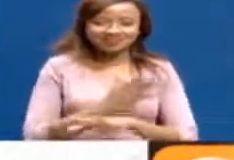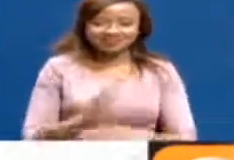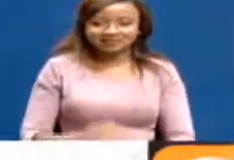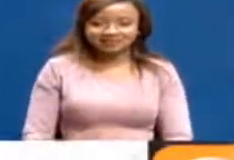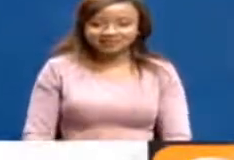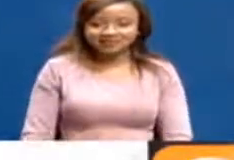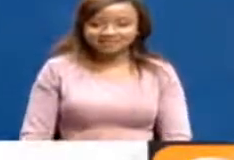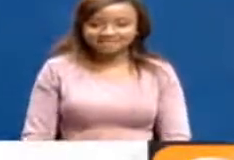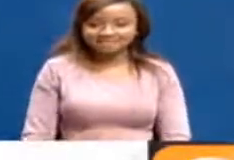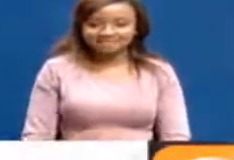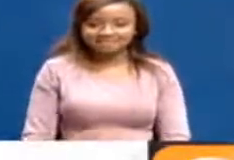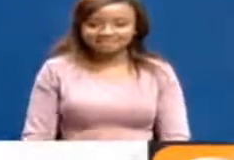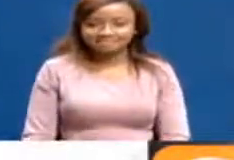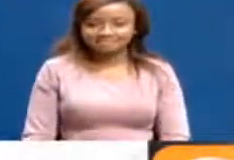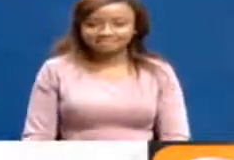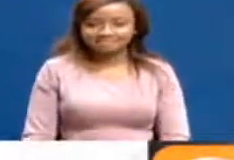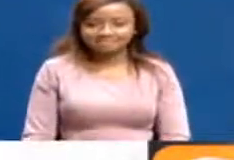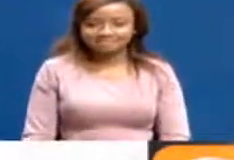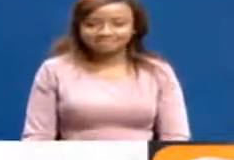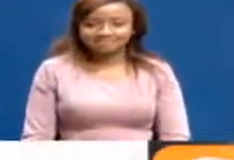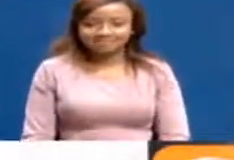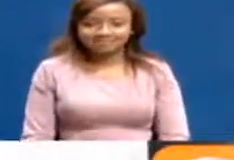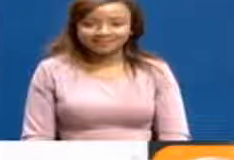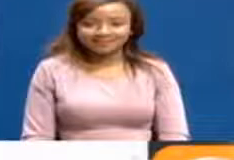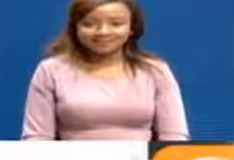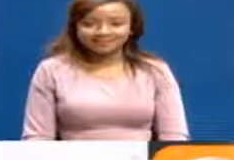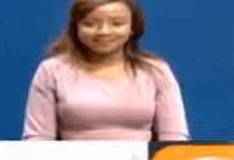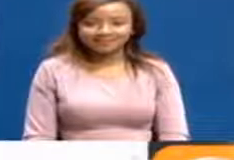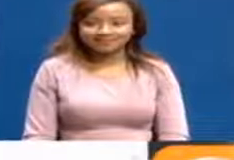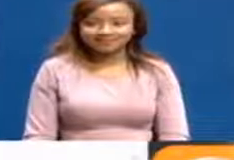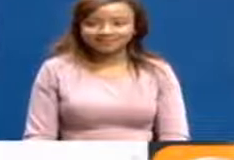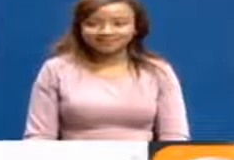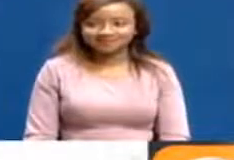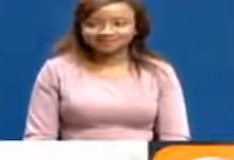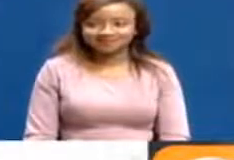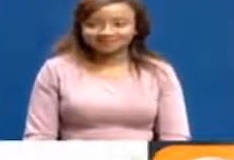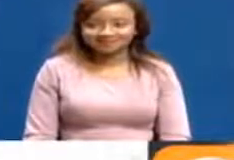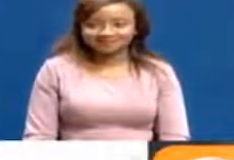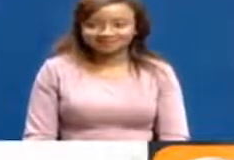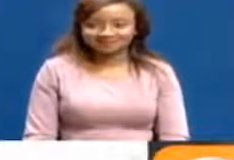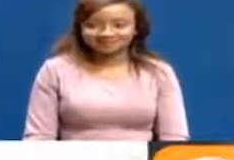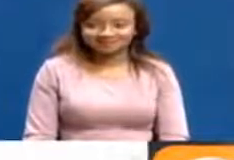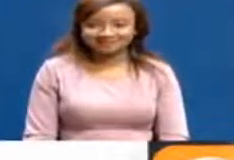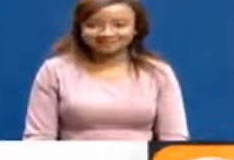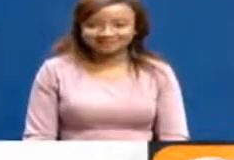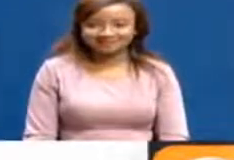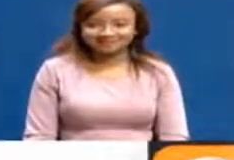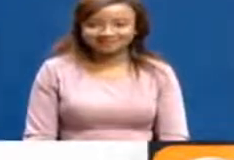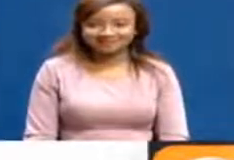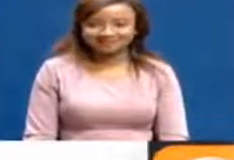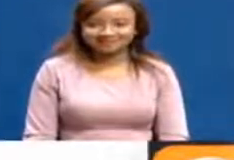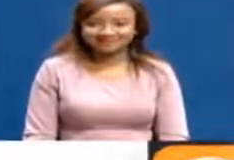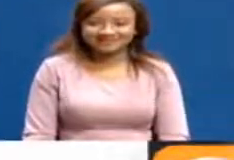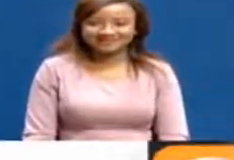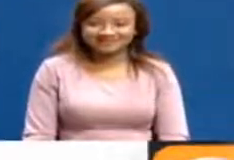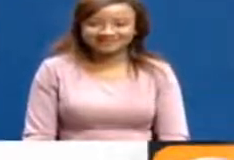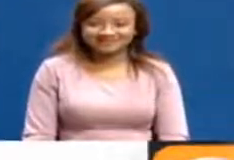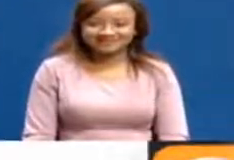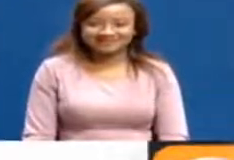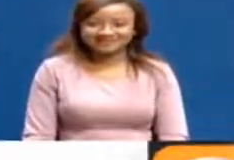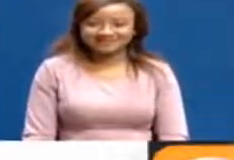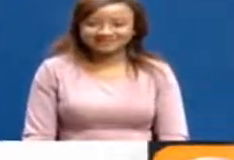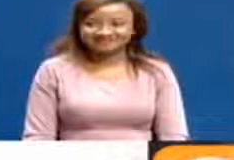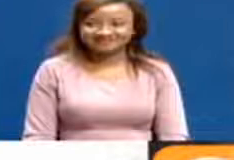Yo, my name is Sakaja. And my name is Jubilee Sakaja. Hey, and I'm Super Senator Sakaja. And